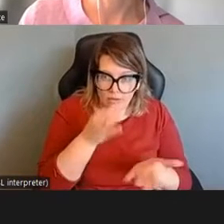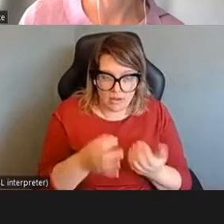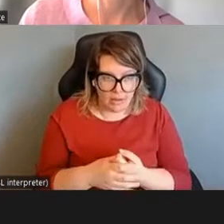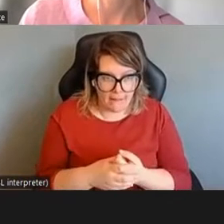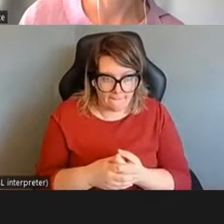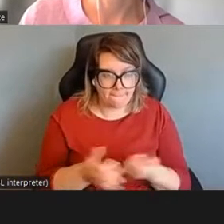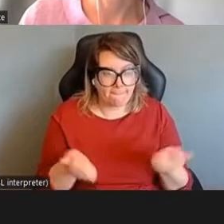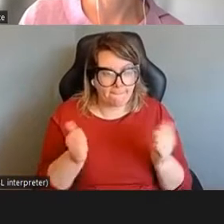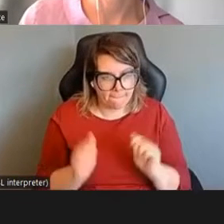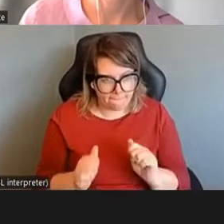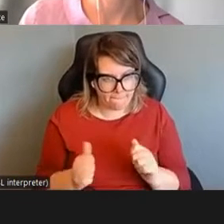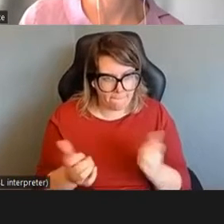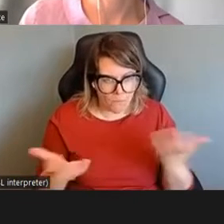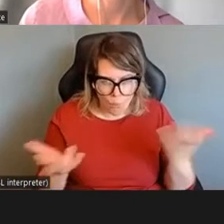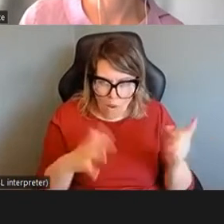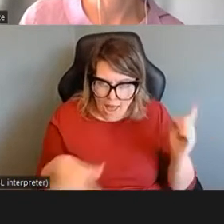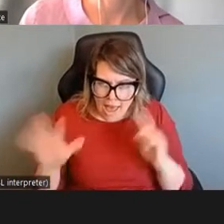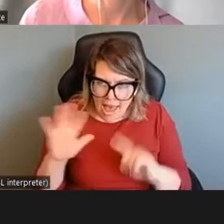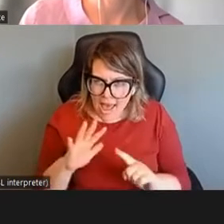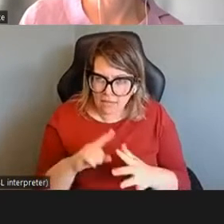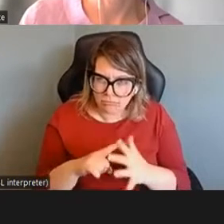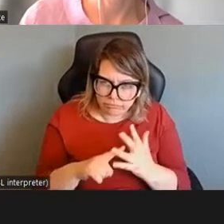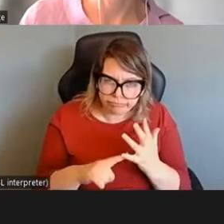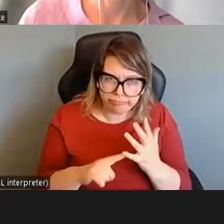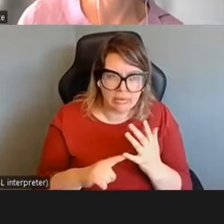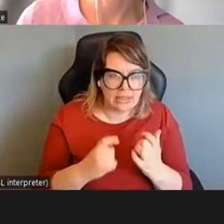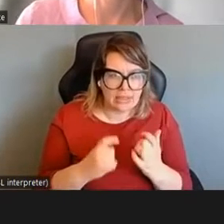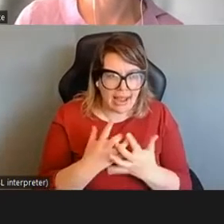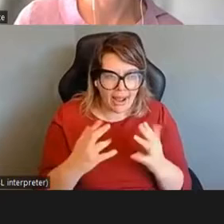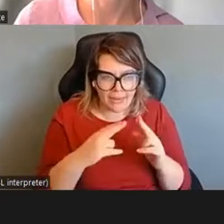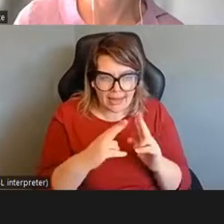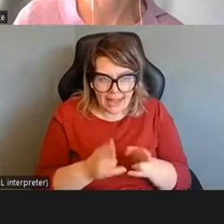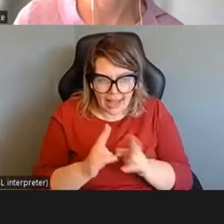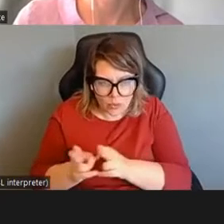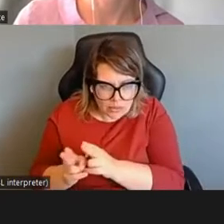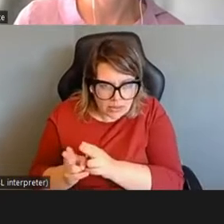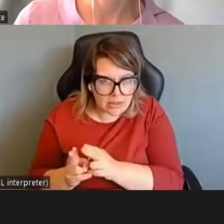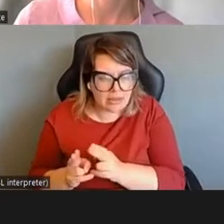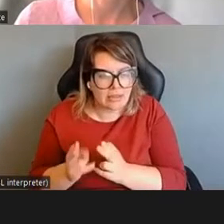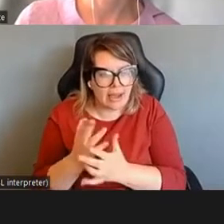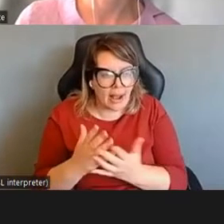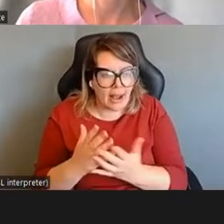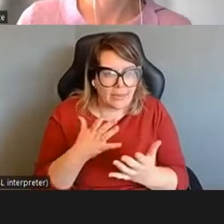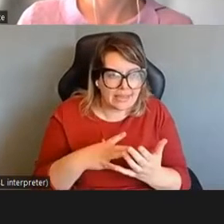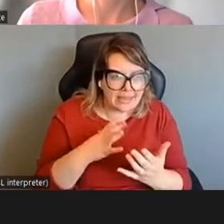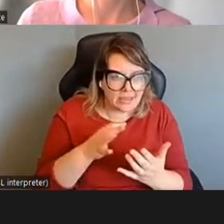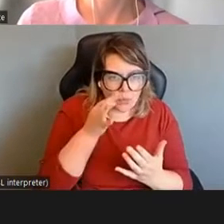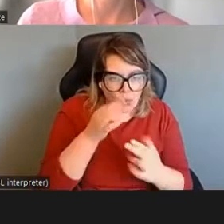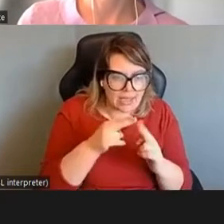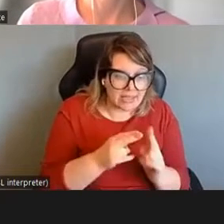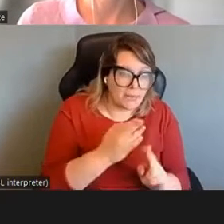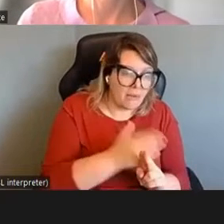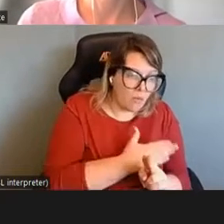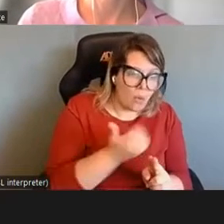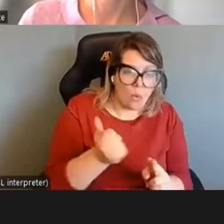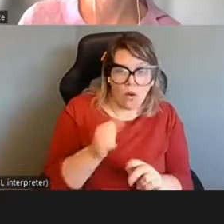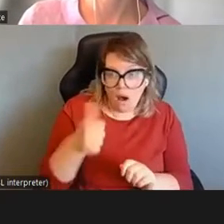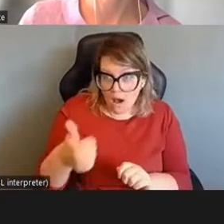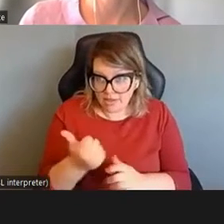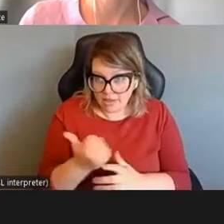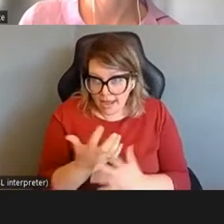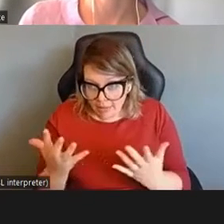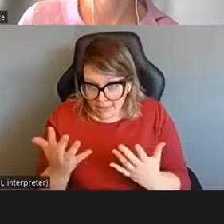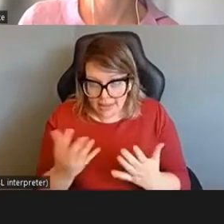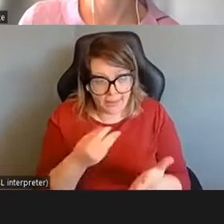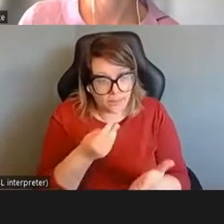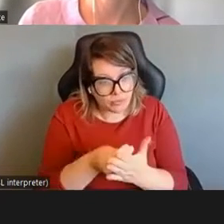their indicators as the number of households having access to water before and after, and then the price household